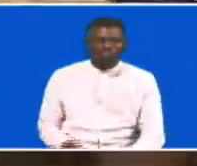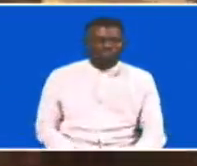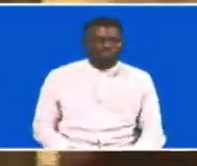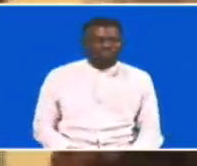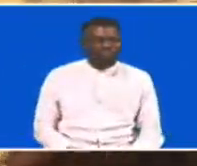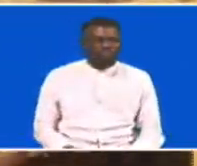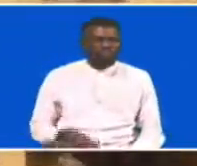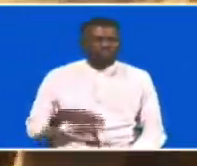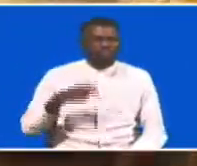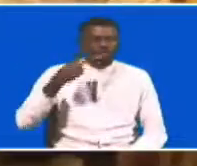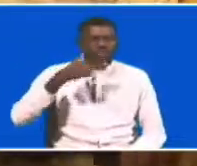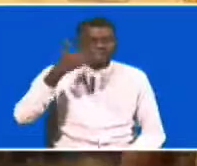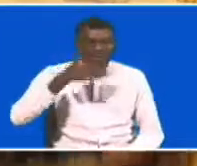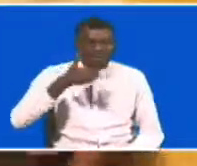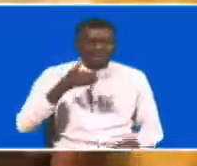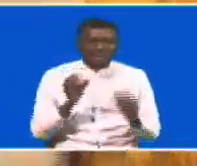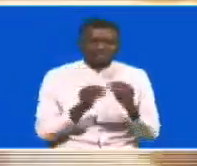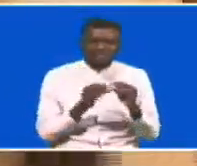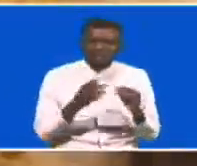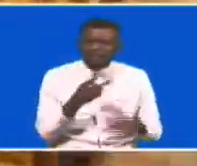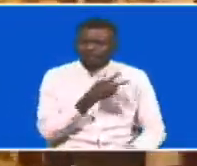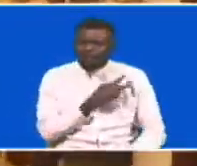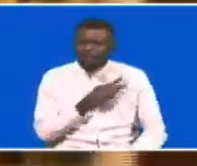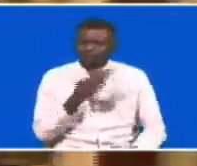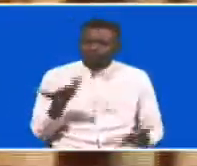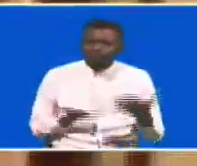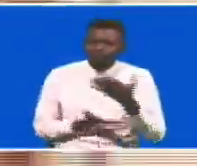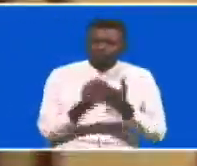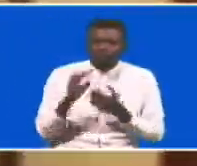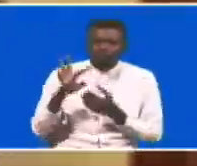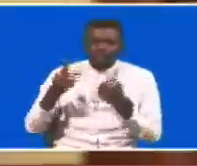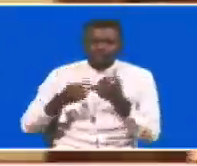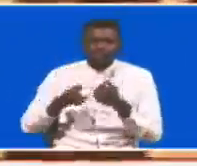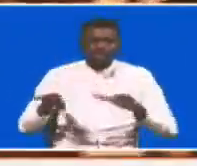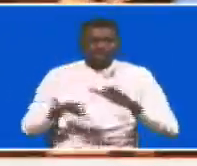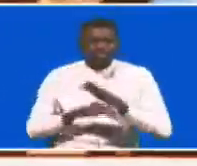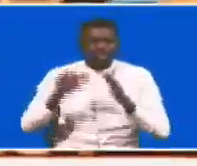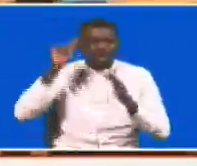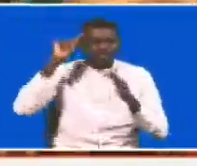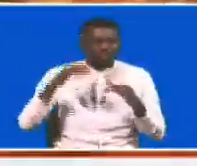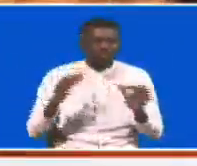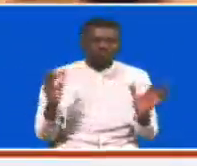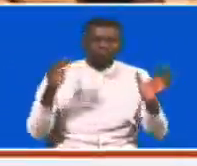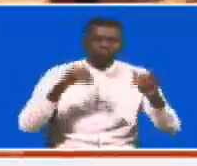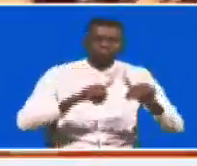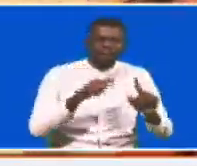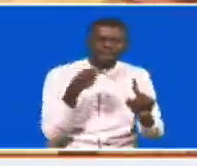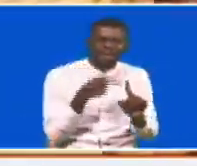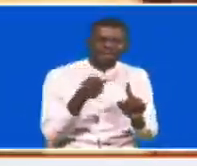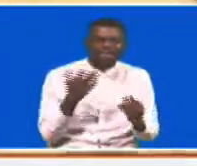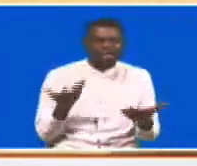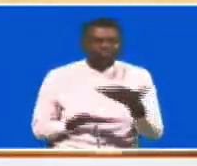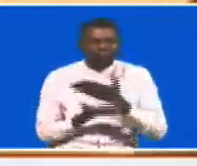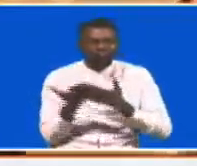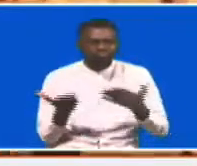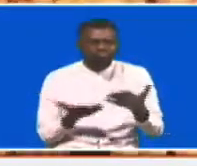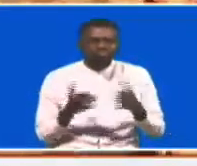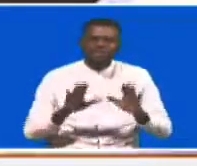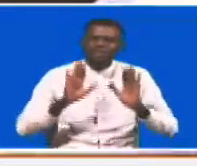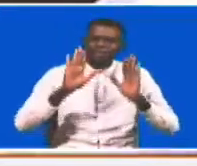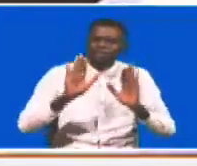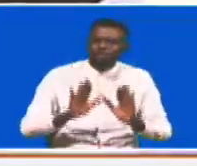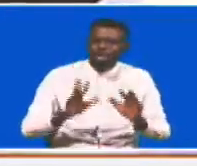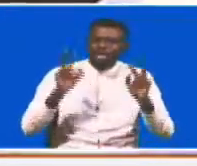2 days consultative meeting brought together all the 47 deputy governors to deliberate on key and emerging